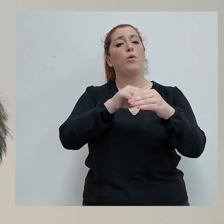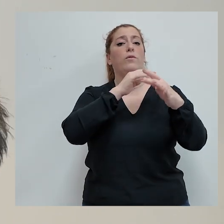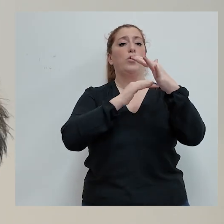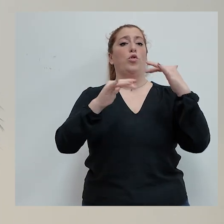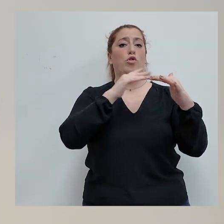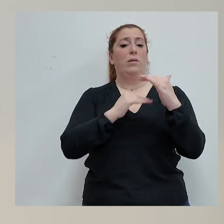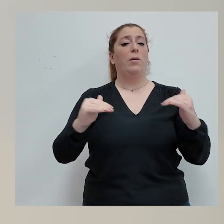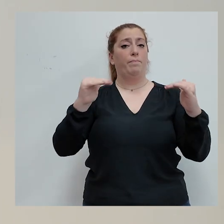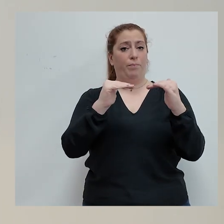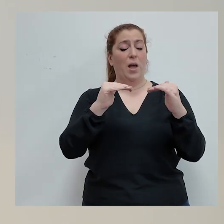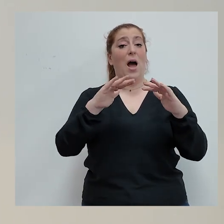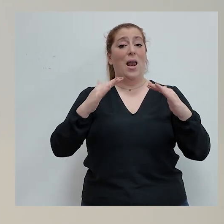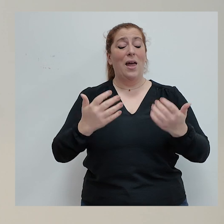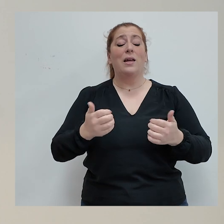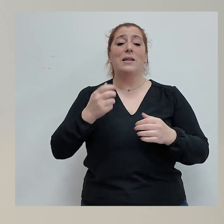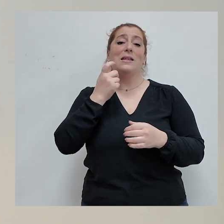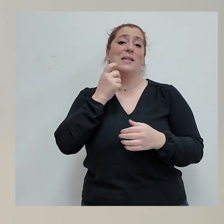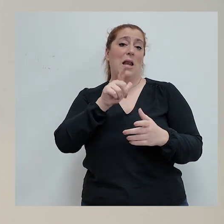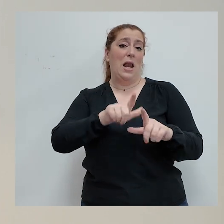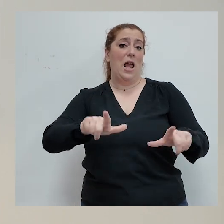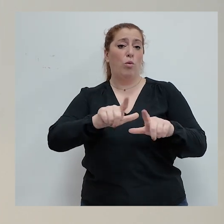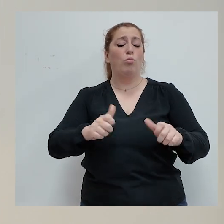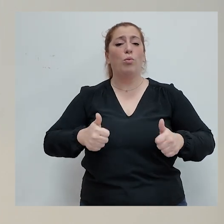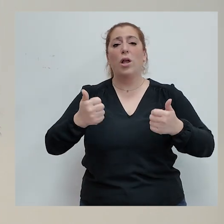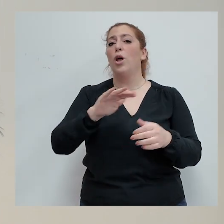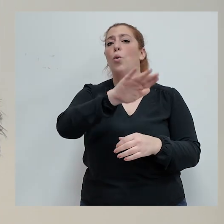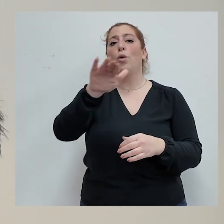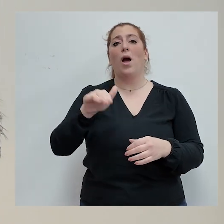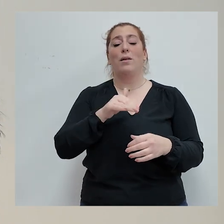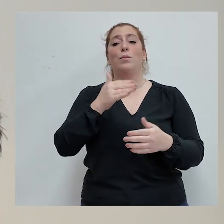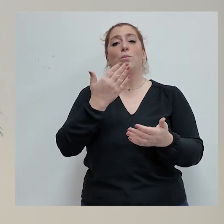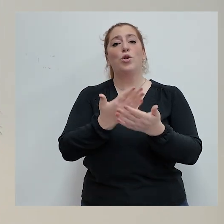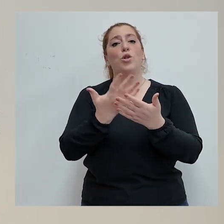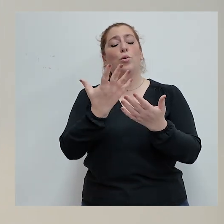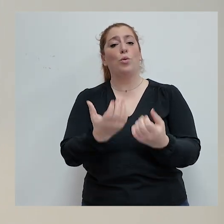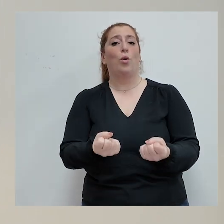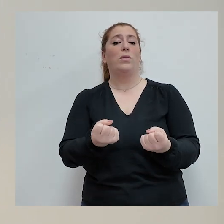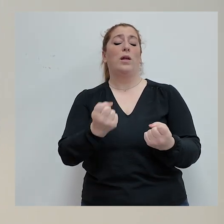So therefore, easy language is so important for everyone to